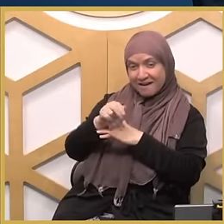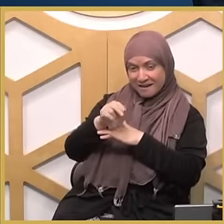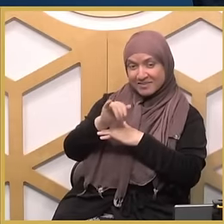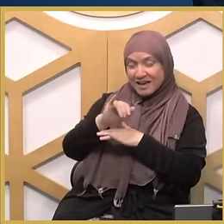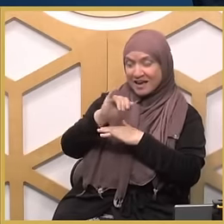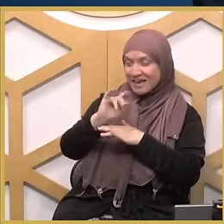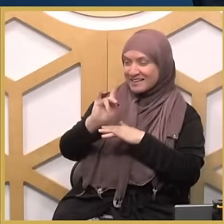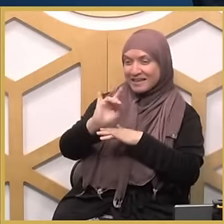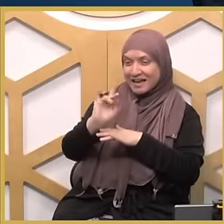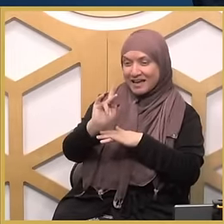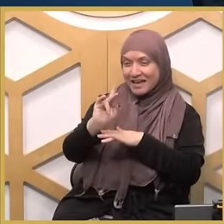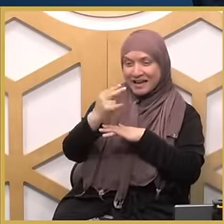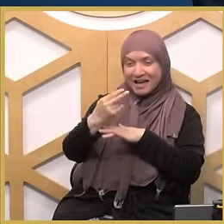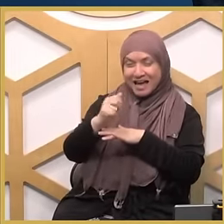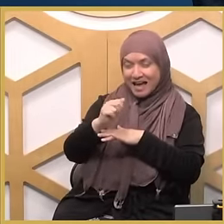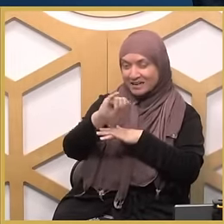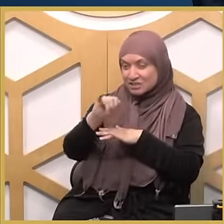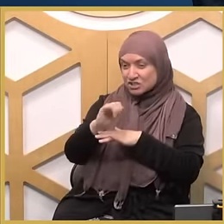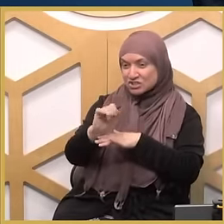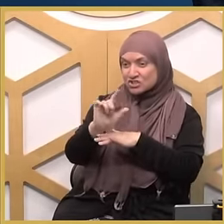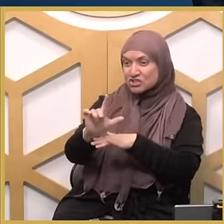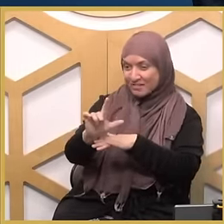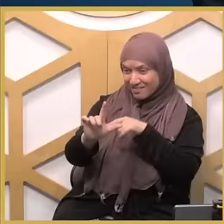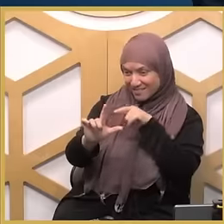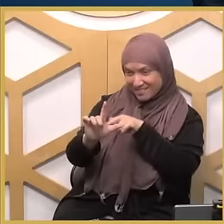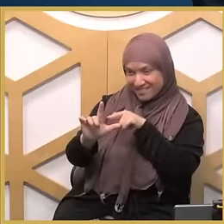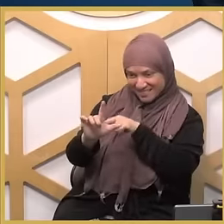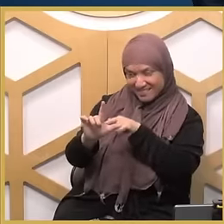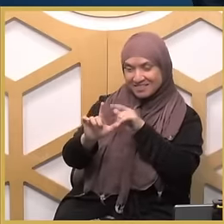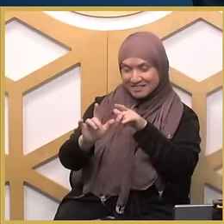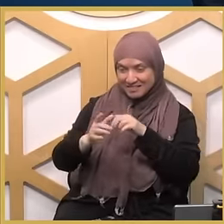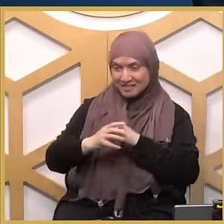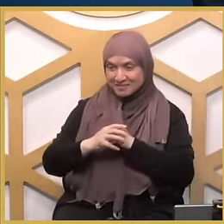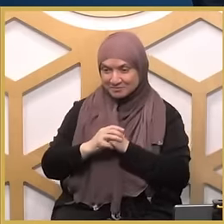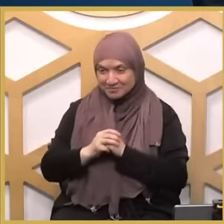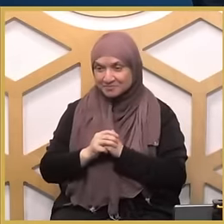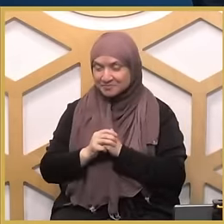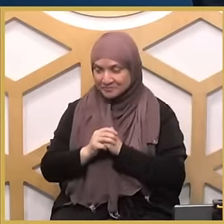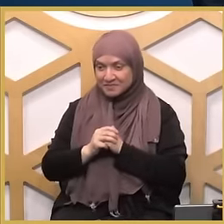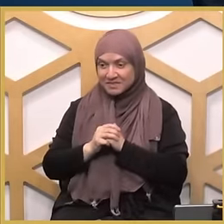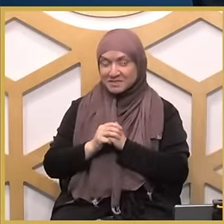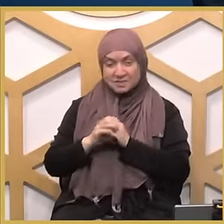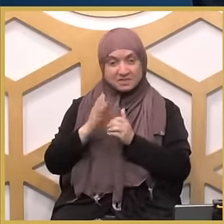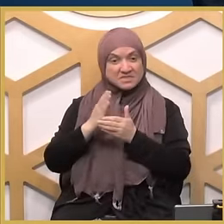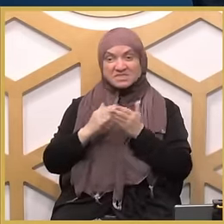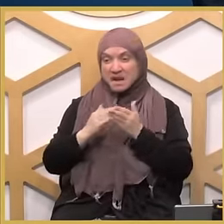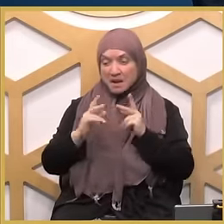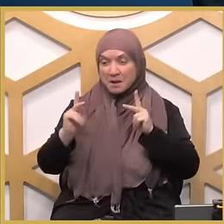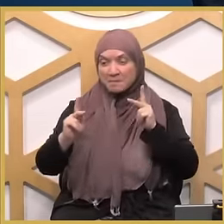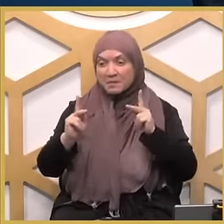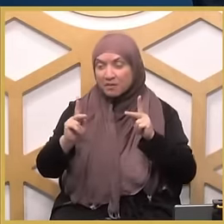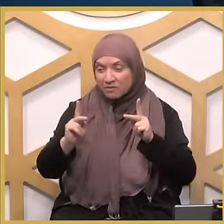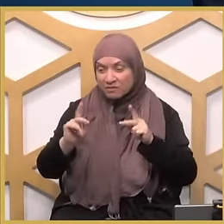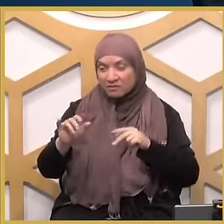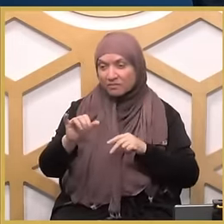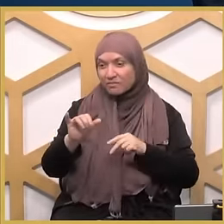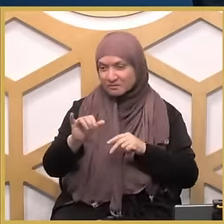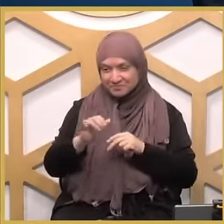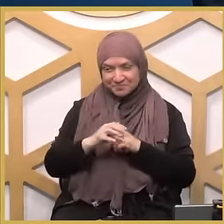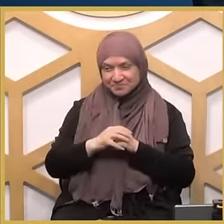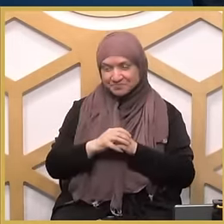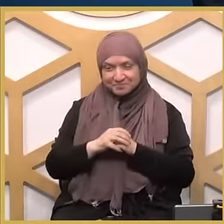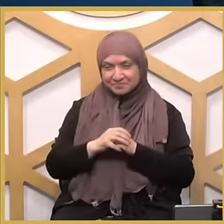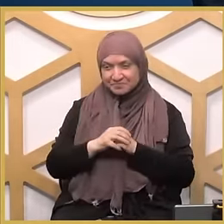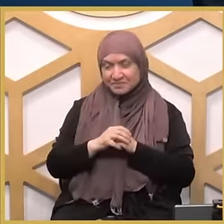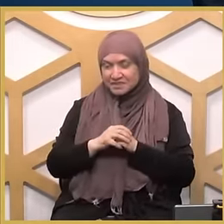because, you know, I feel shy from doing my religious duty to Allah subhanahu wa ta'ala. No, you shouldn't. That is considered khajal